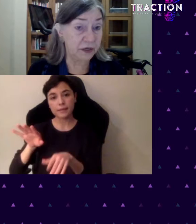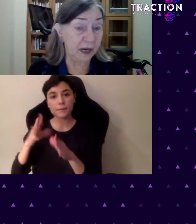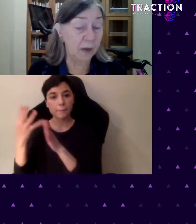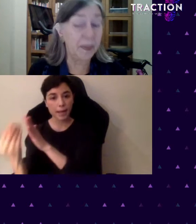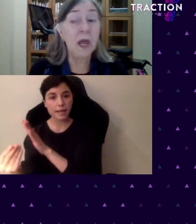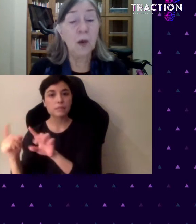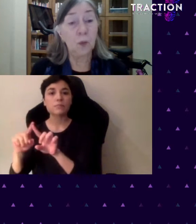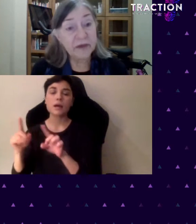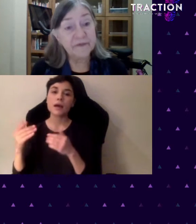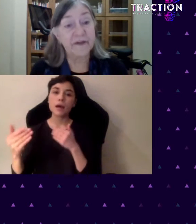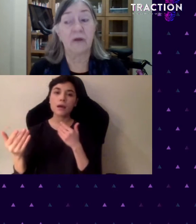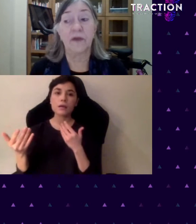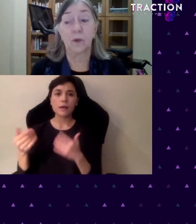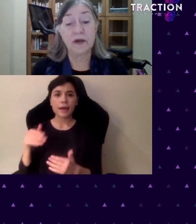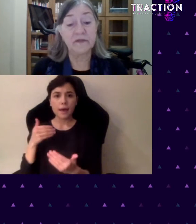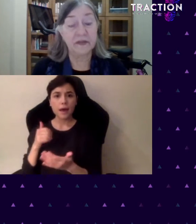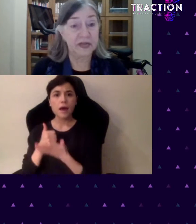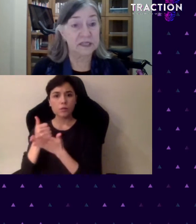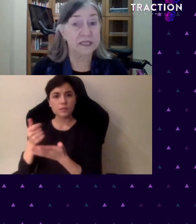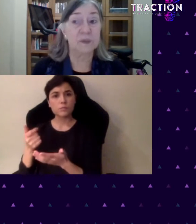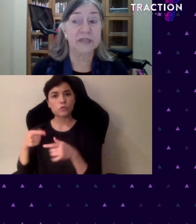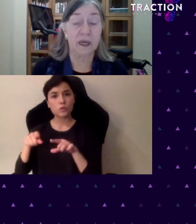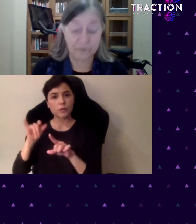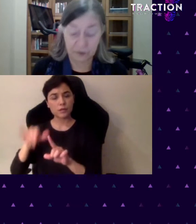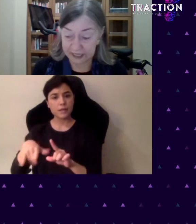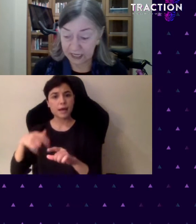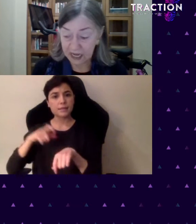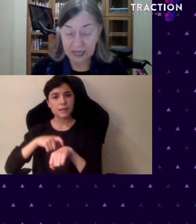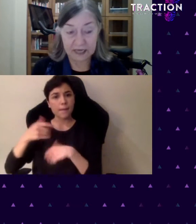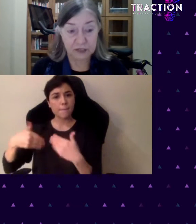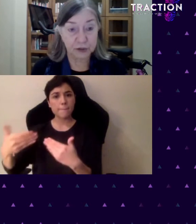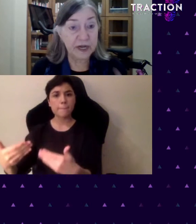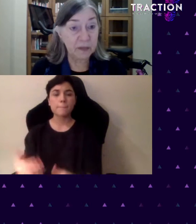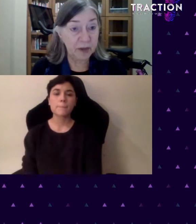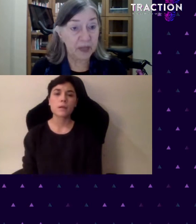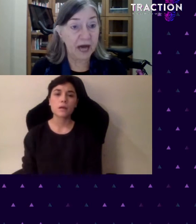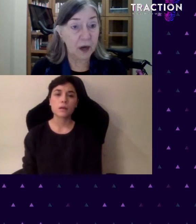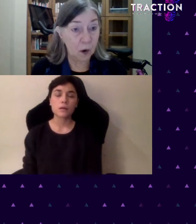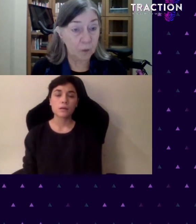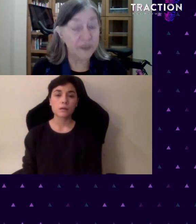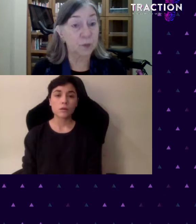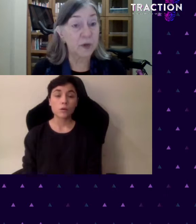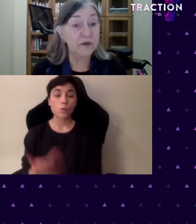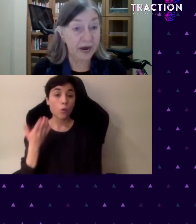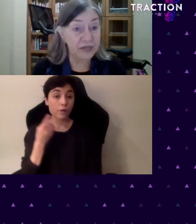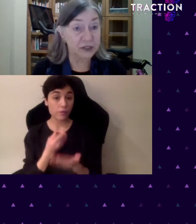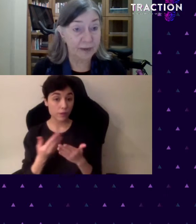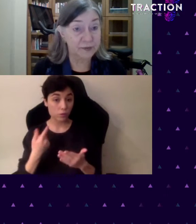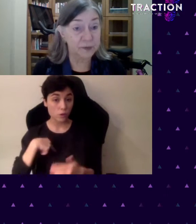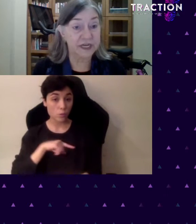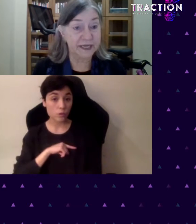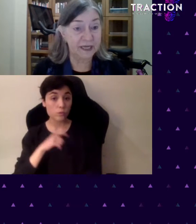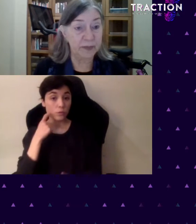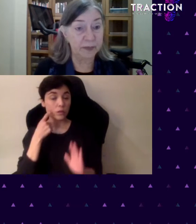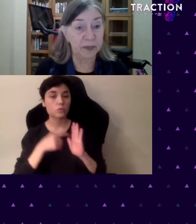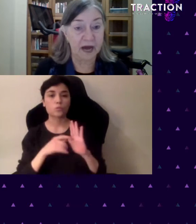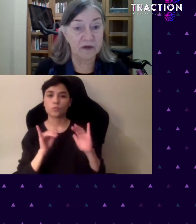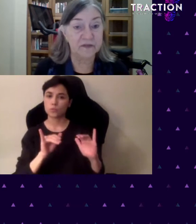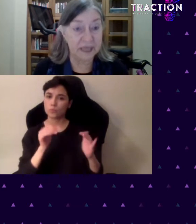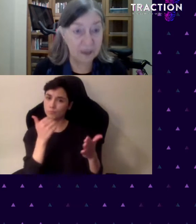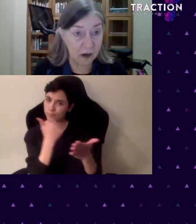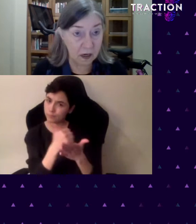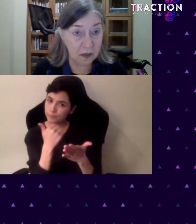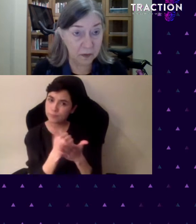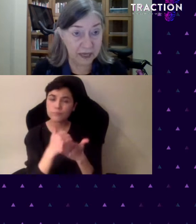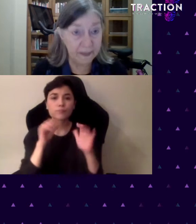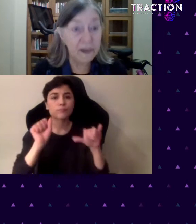be a good help. We found that one of the things that was helpful in treating people at home, because one of my jobs was to keep people out